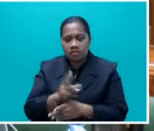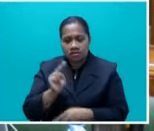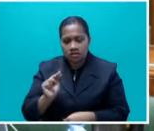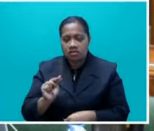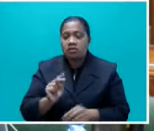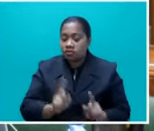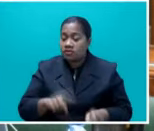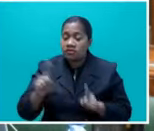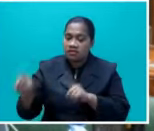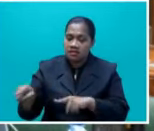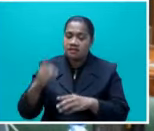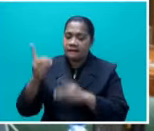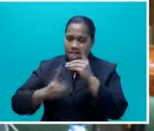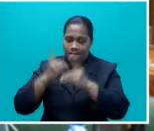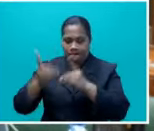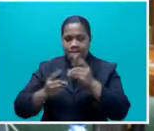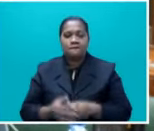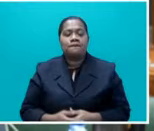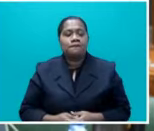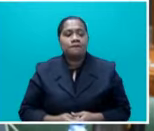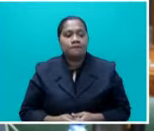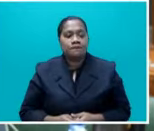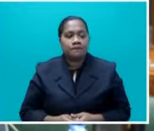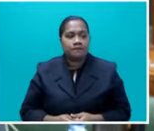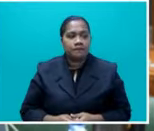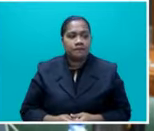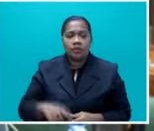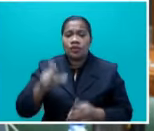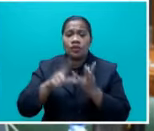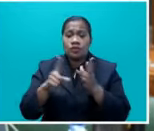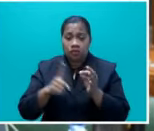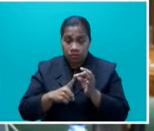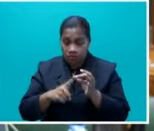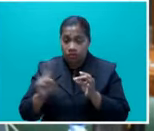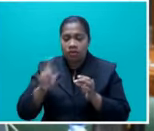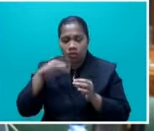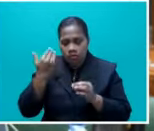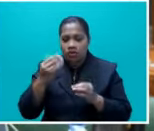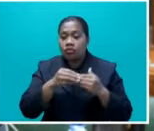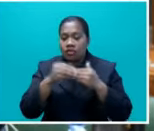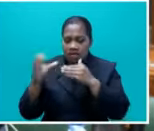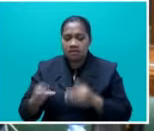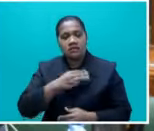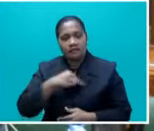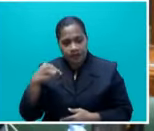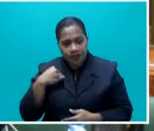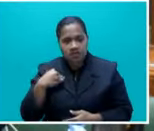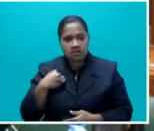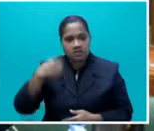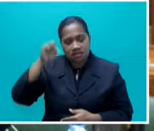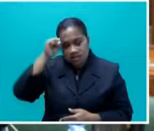conference of such magnitude. Usually, COP delegations would comprise of leaders, ministers, senior